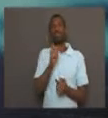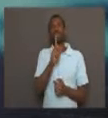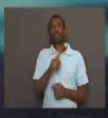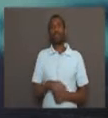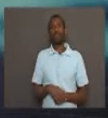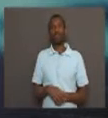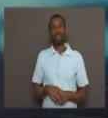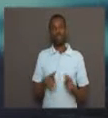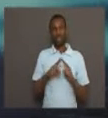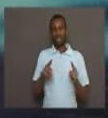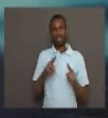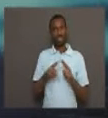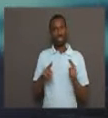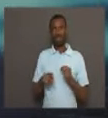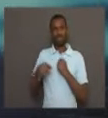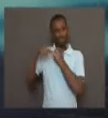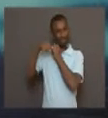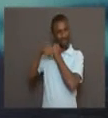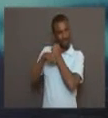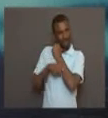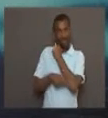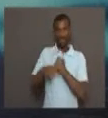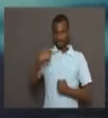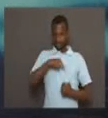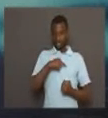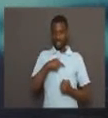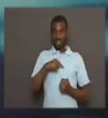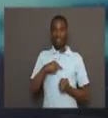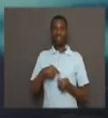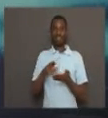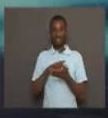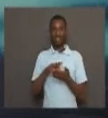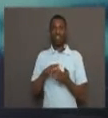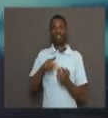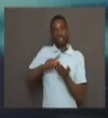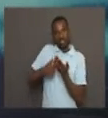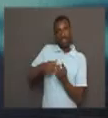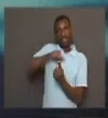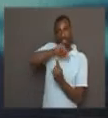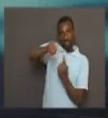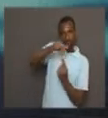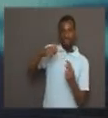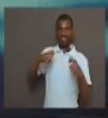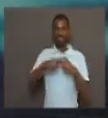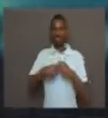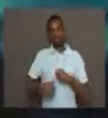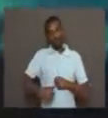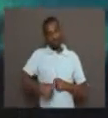become critical to all our studies of atomic physics.